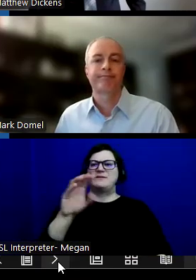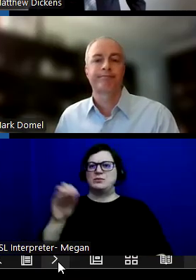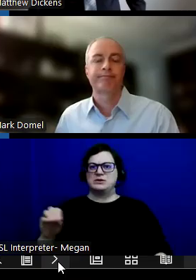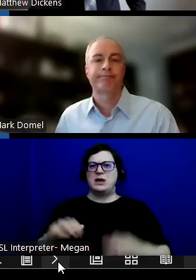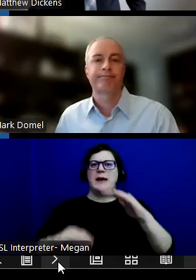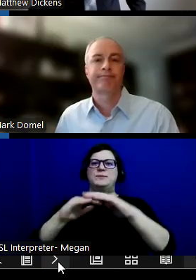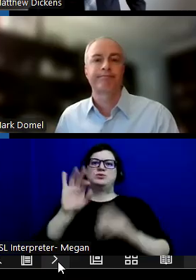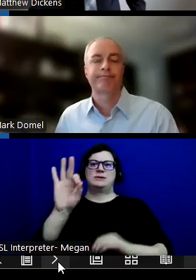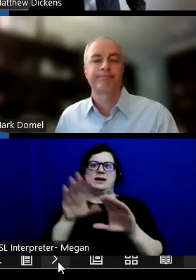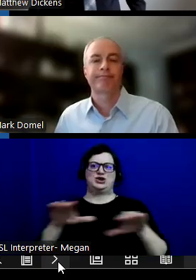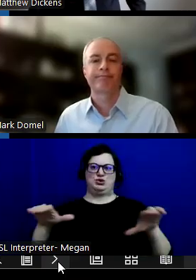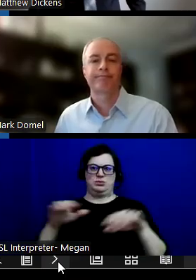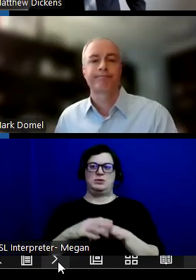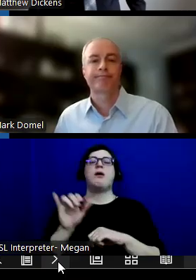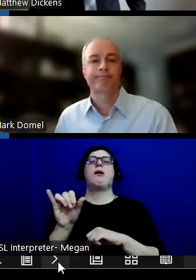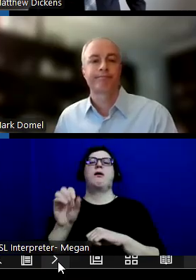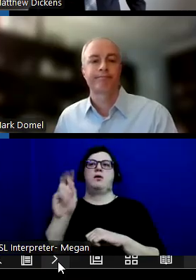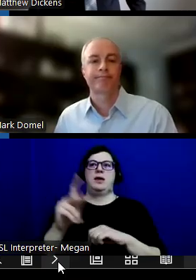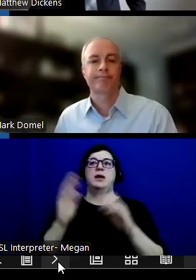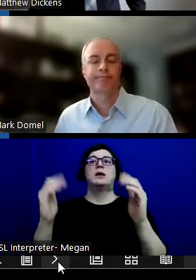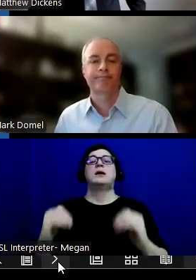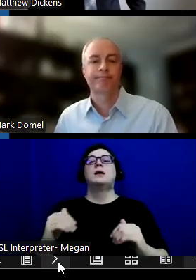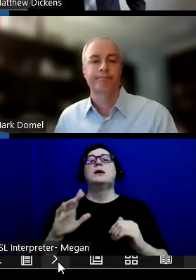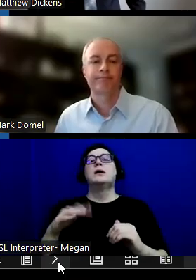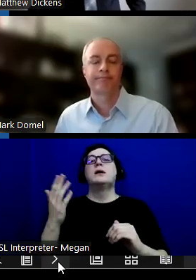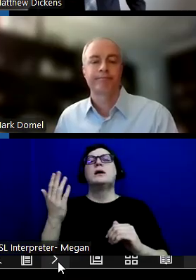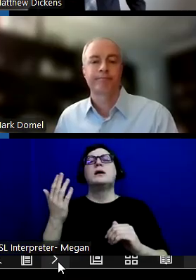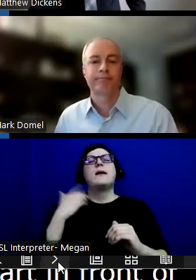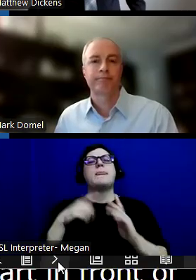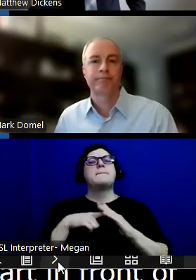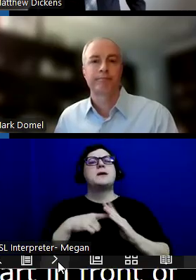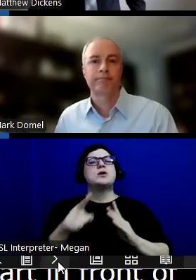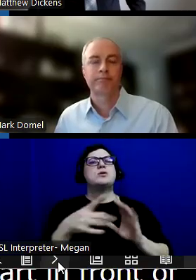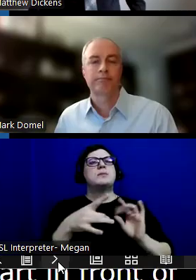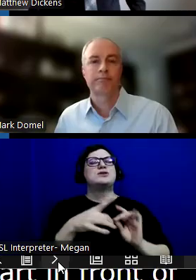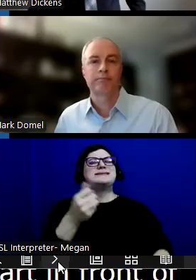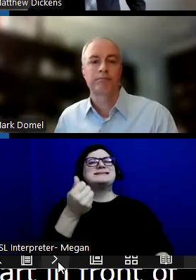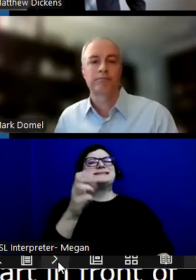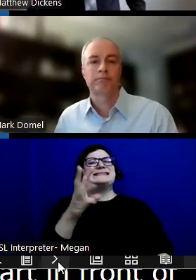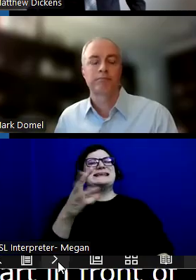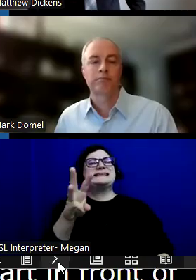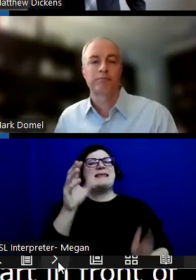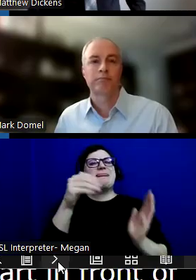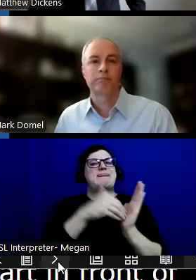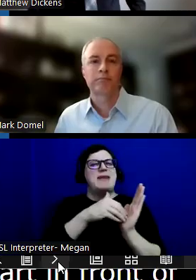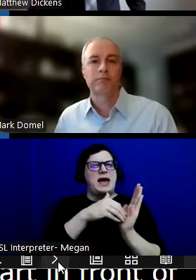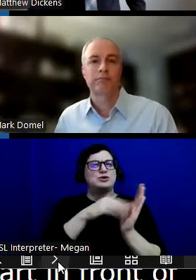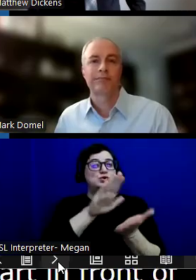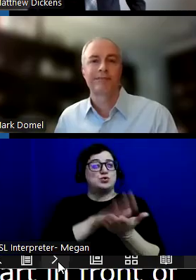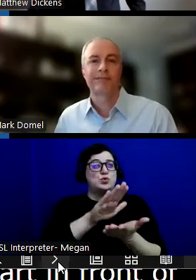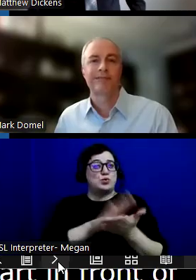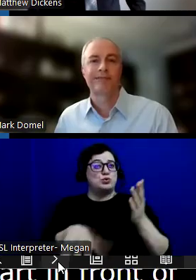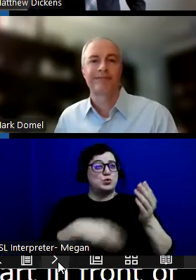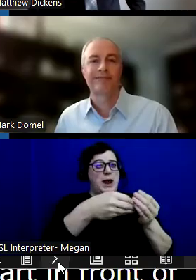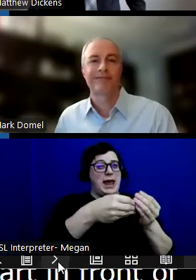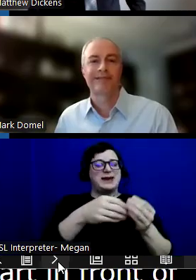children. Okay. Earlier you said 16,000 schools had been added. Did you mean 1,600?